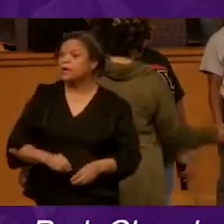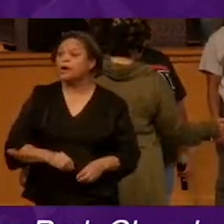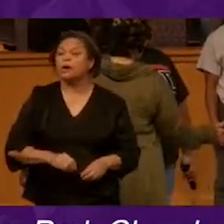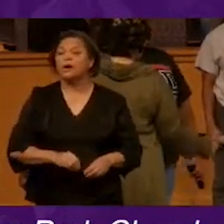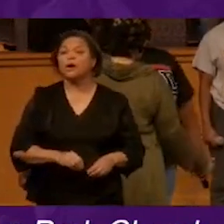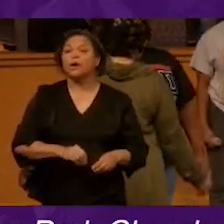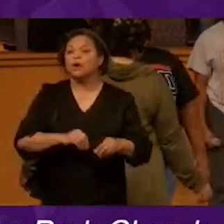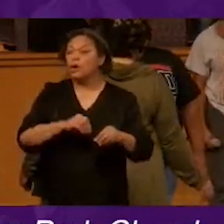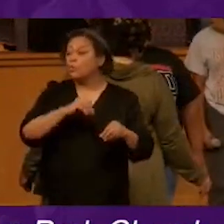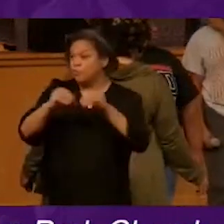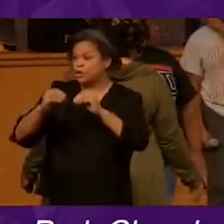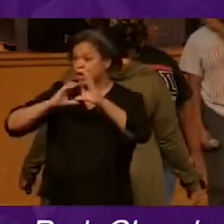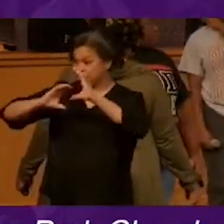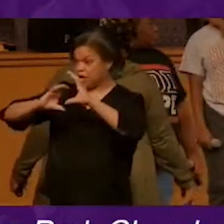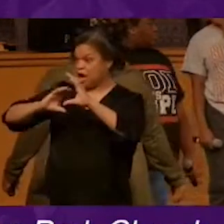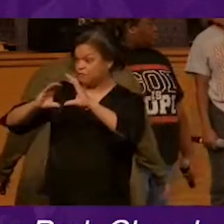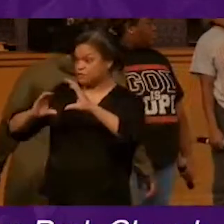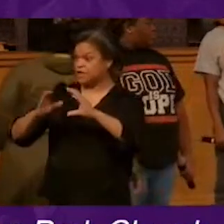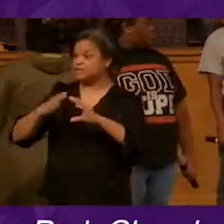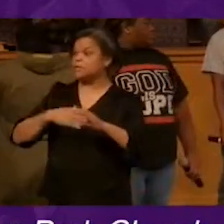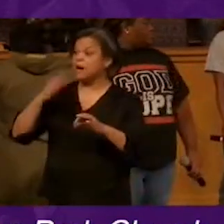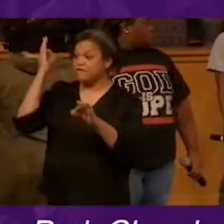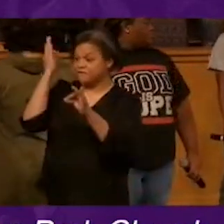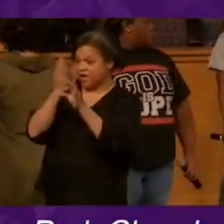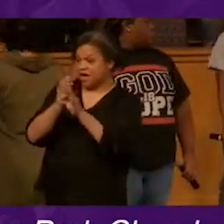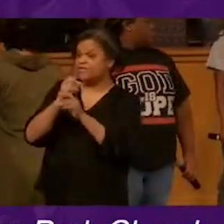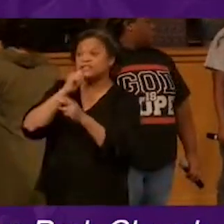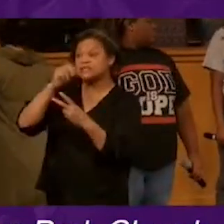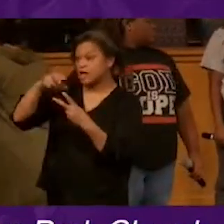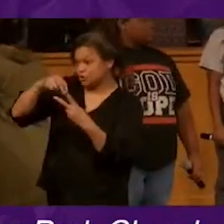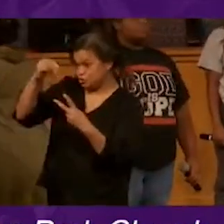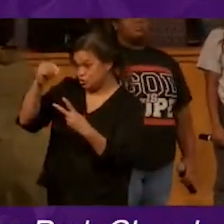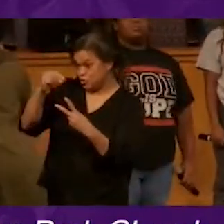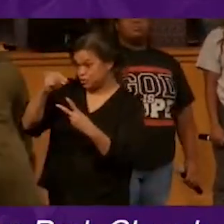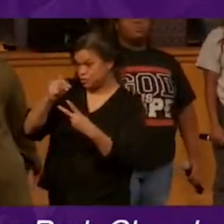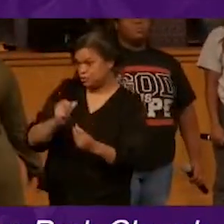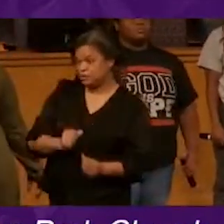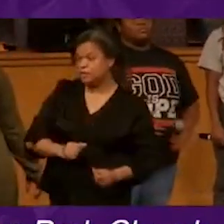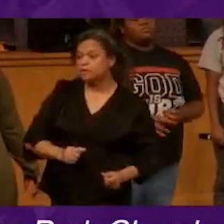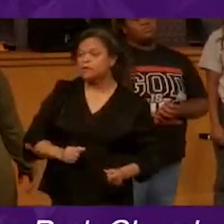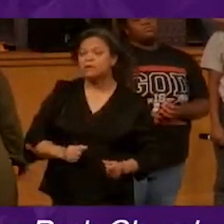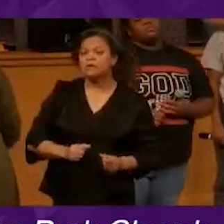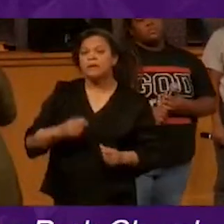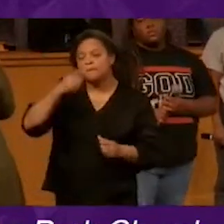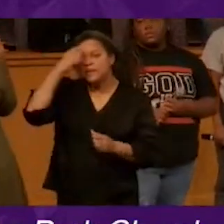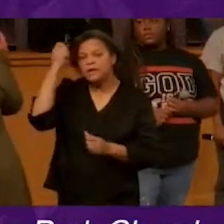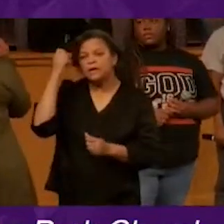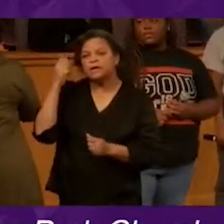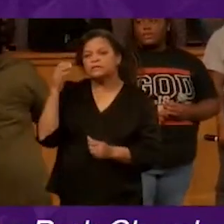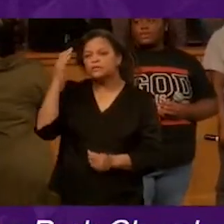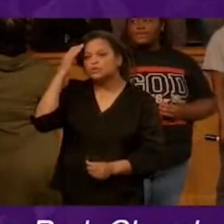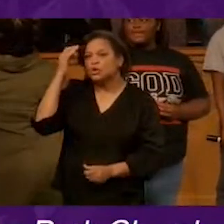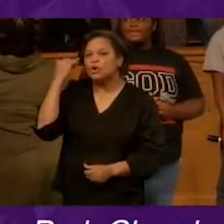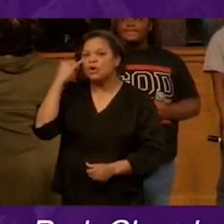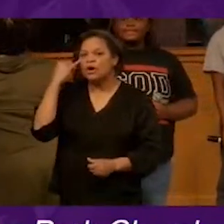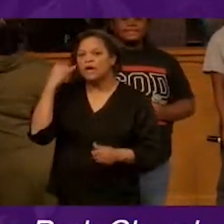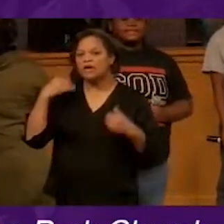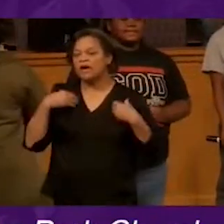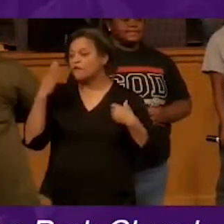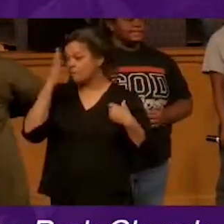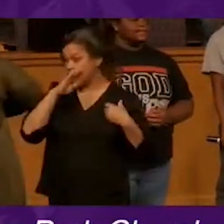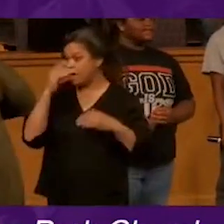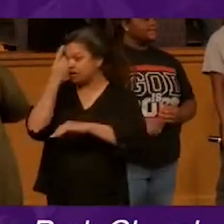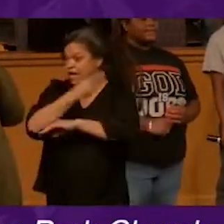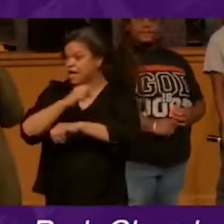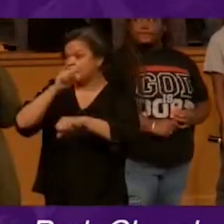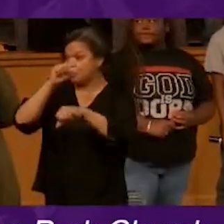faith is non-negotiable in the chat section. My faith non-negotiable. Is non-negotiable. Yes. Because, you know, if I have a bad day at